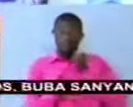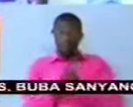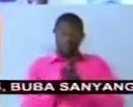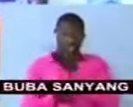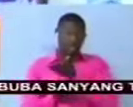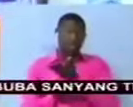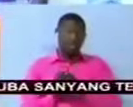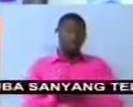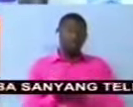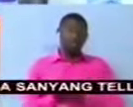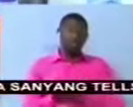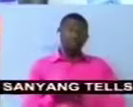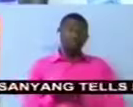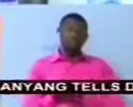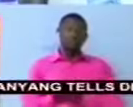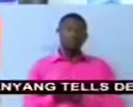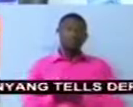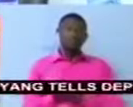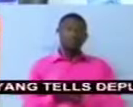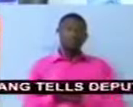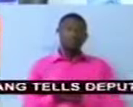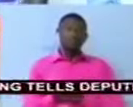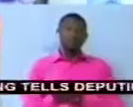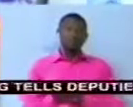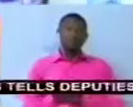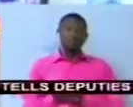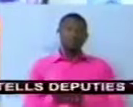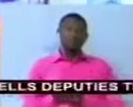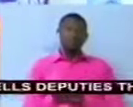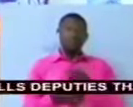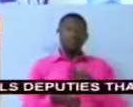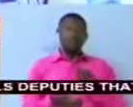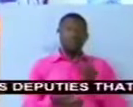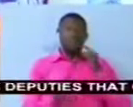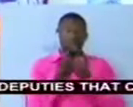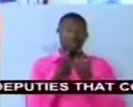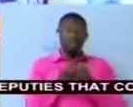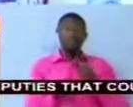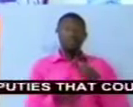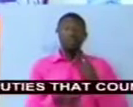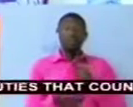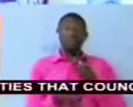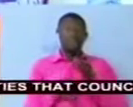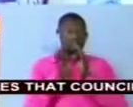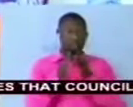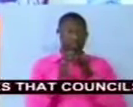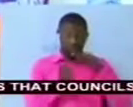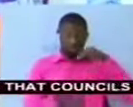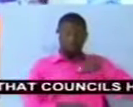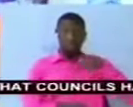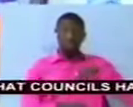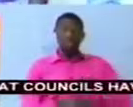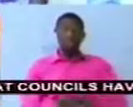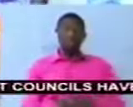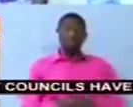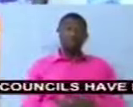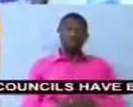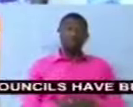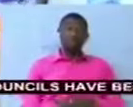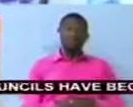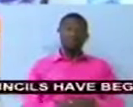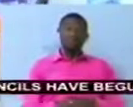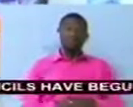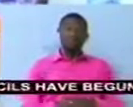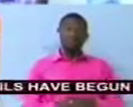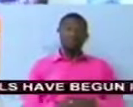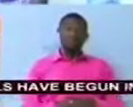here. Wa lol teela ko musa ngang nit deg ko. But that thing is only mentioned today. Way dina daan jaaxal sax suma xarit ñi